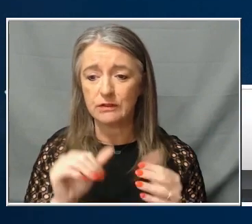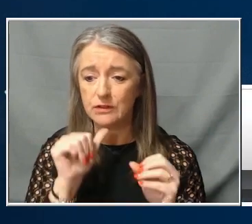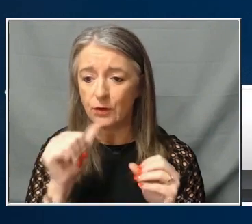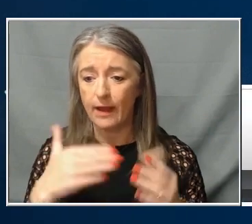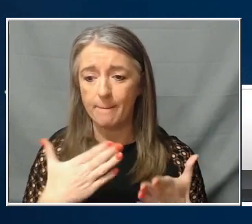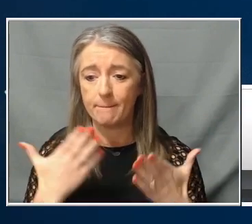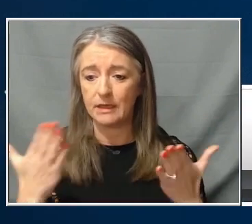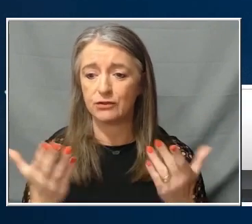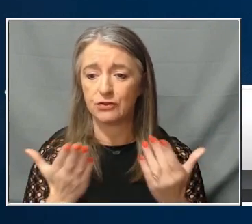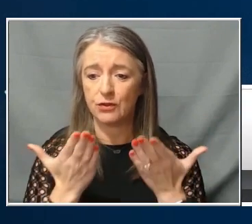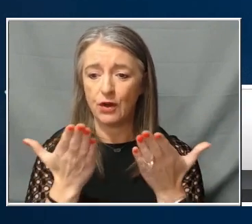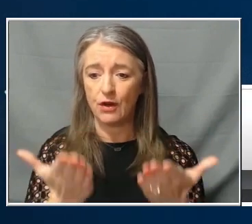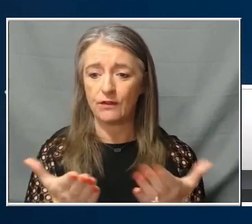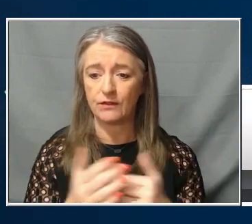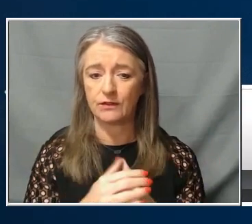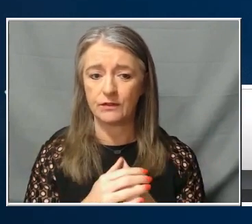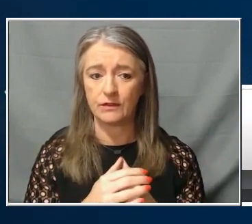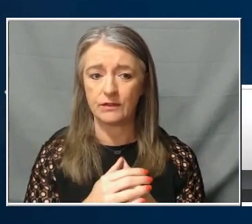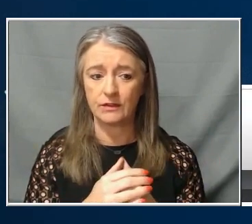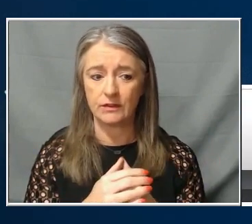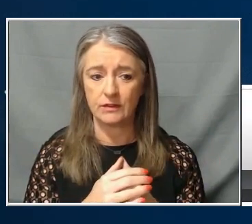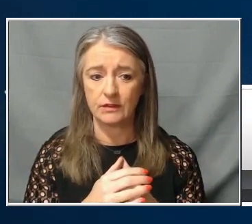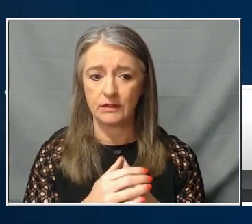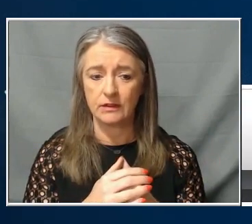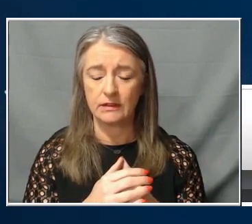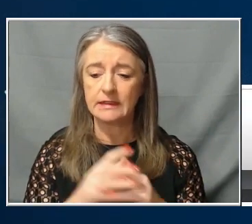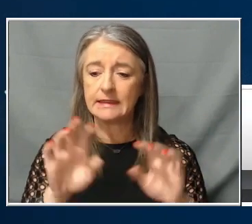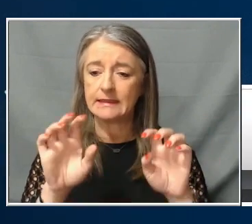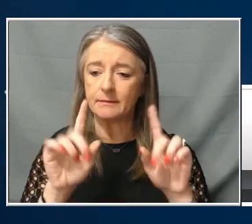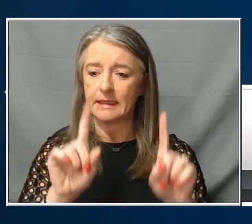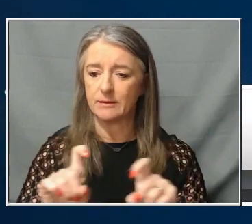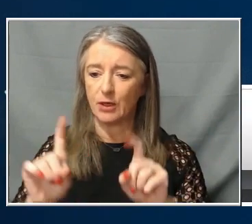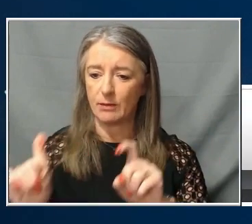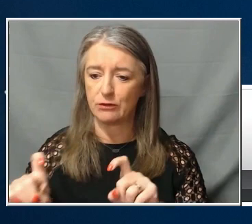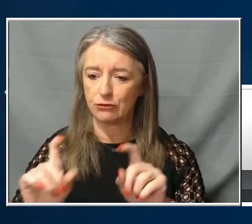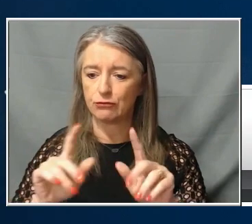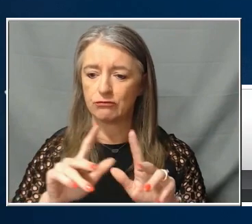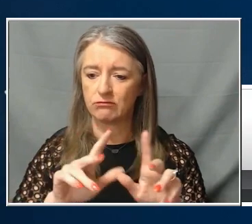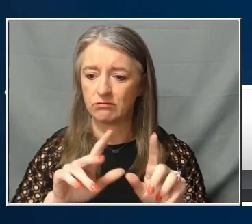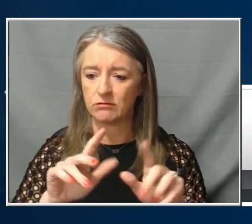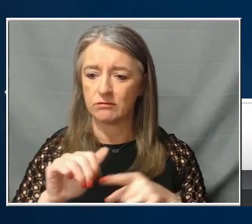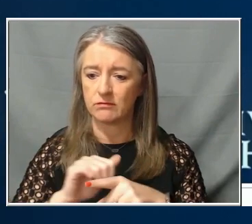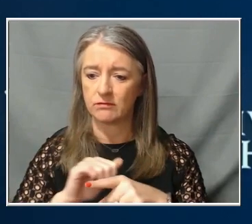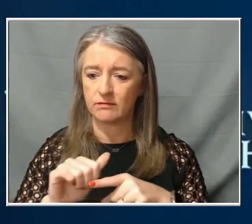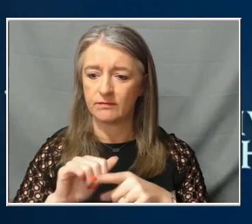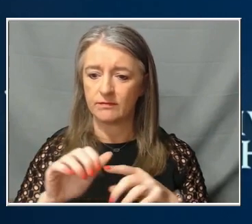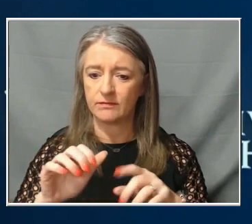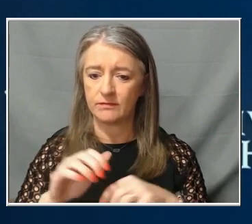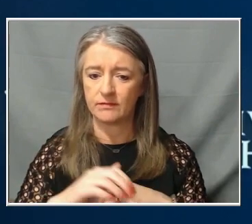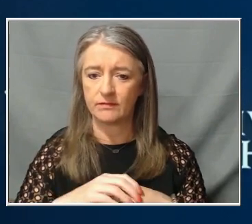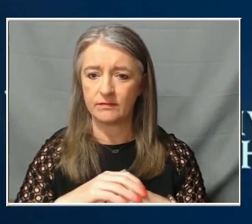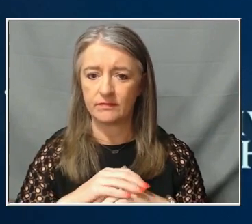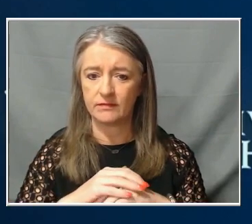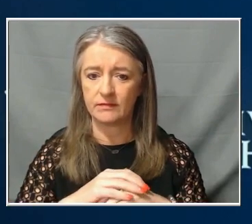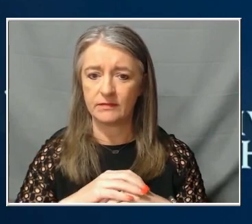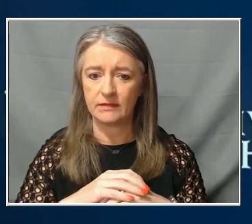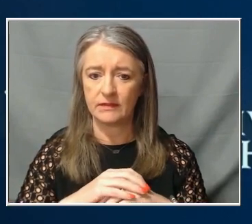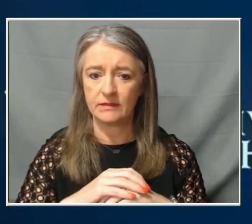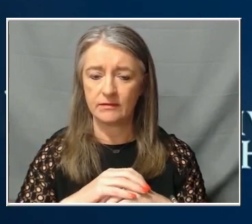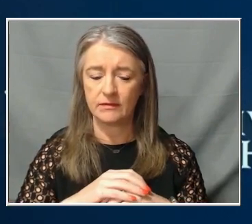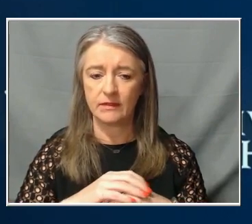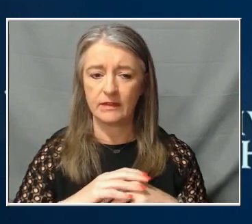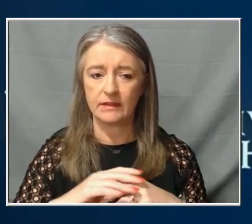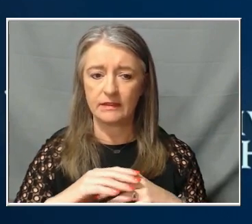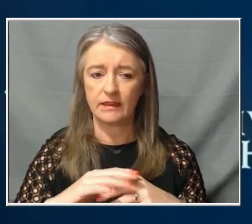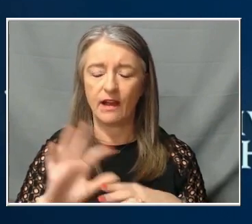offer. There are some experimental trials where there's a branch of neurosurgery called functional